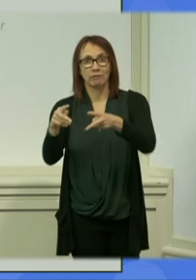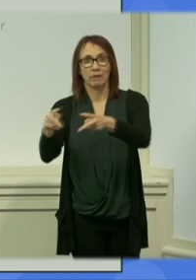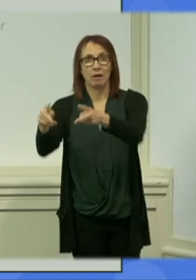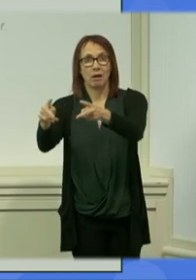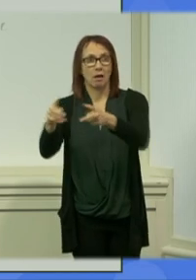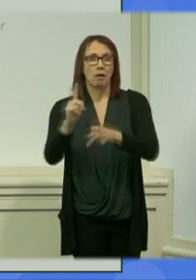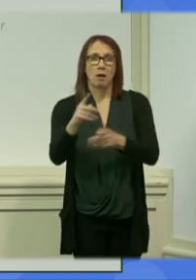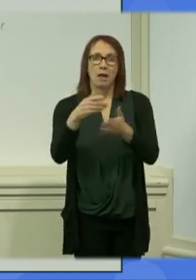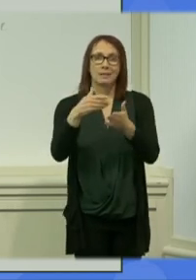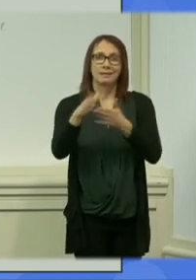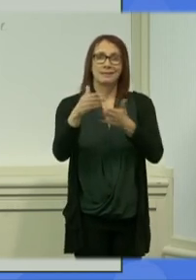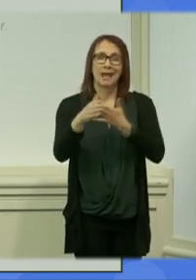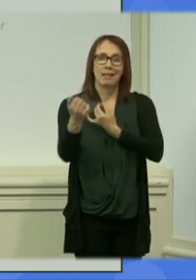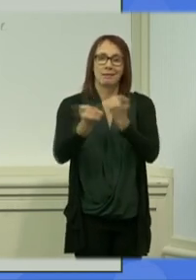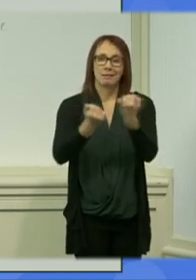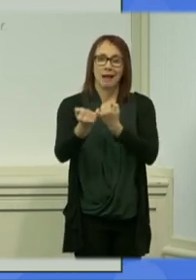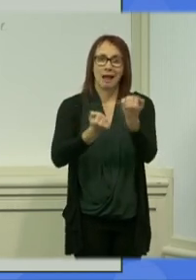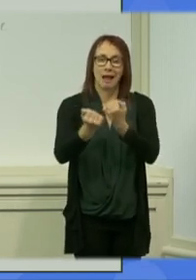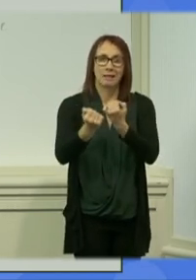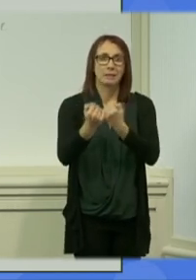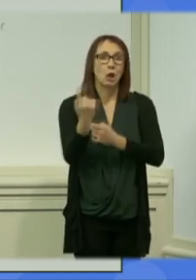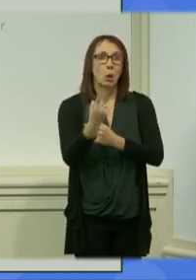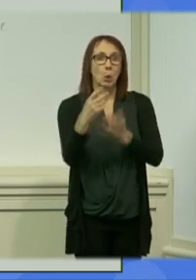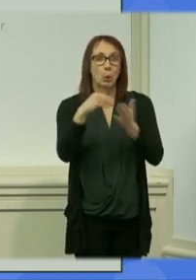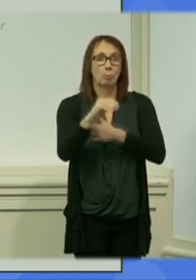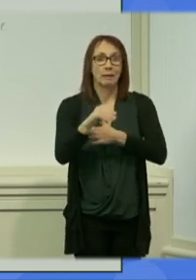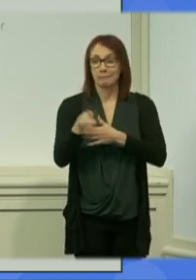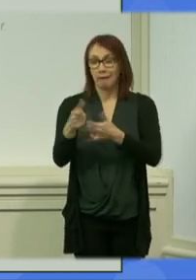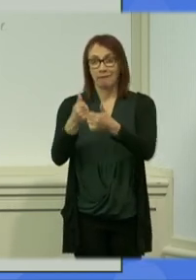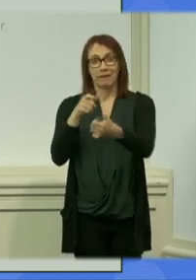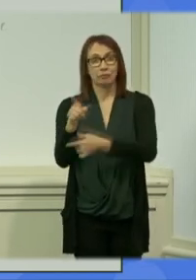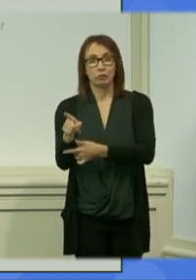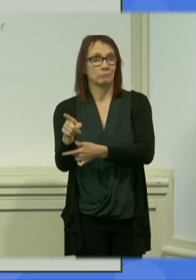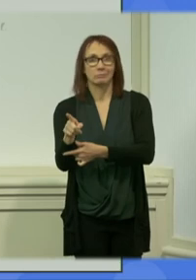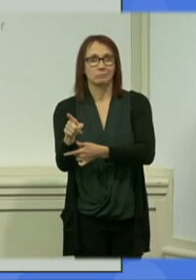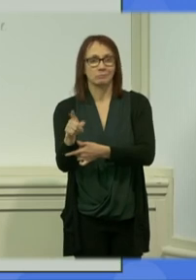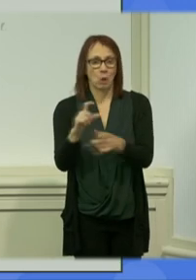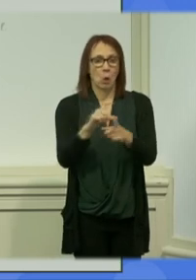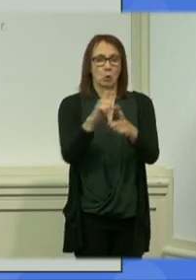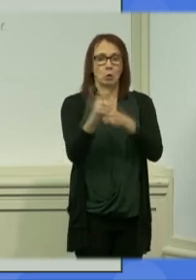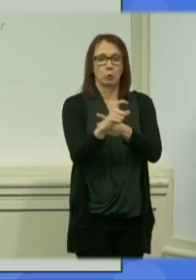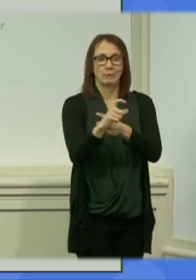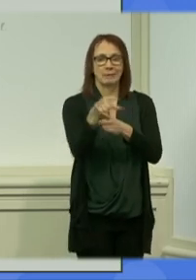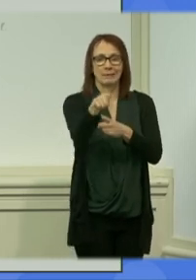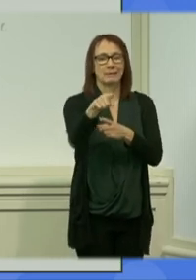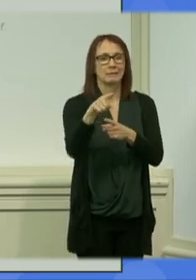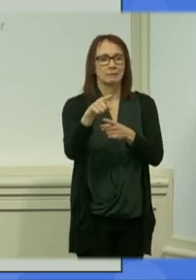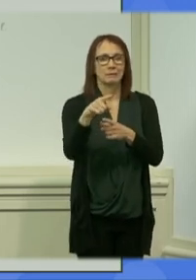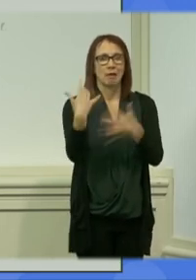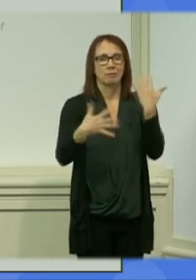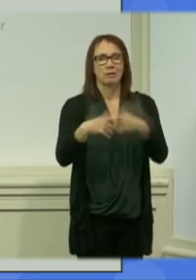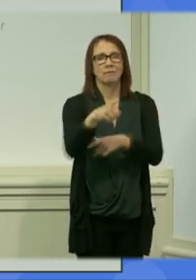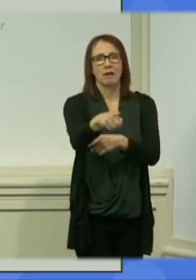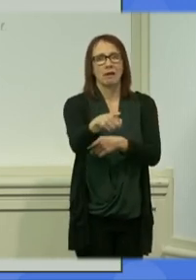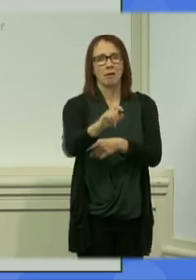country. But the cost of that pollution isn't borne by the car producer, it's borne by the communities that live further downstream who are getting